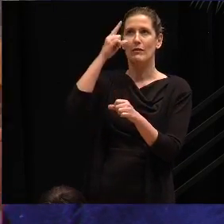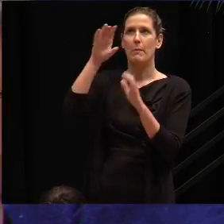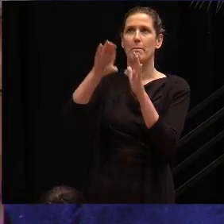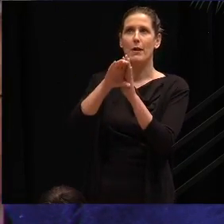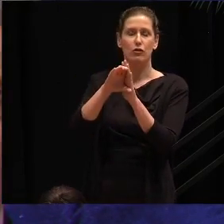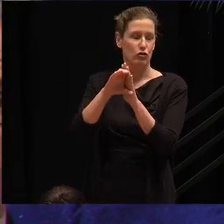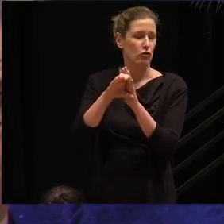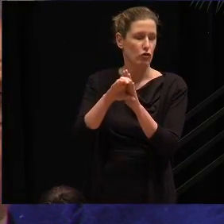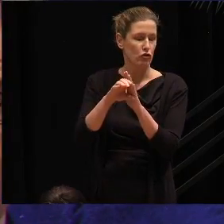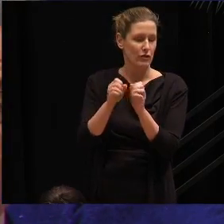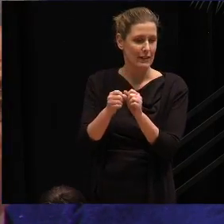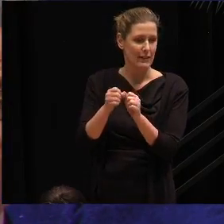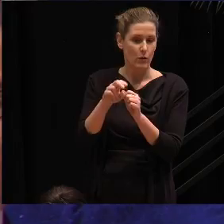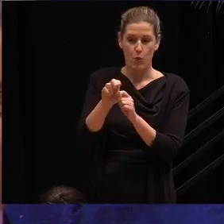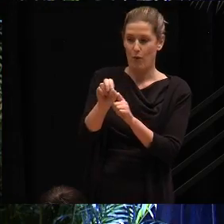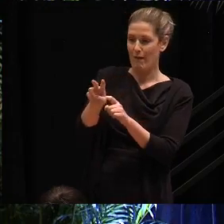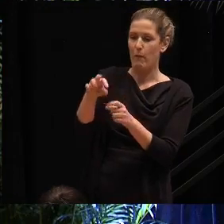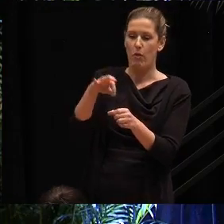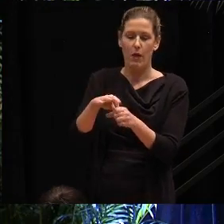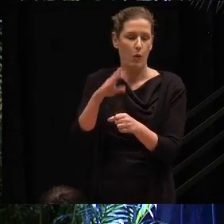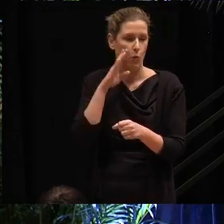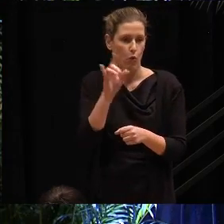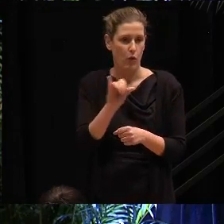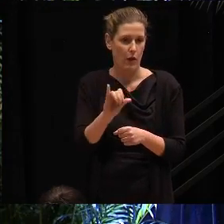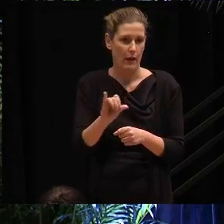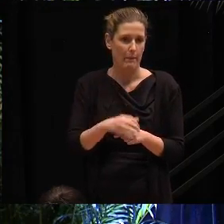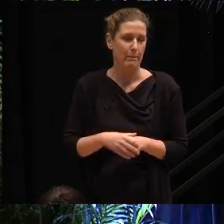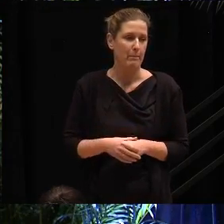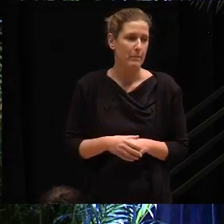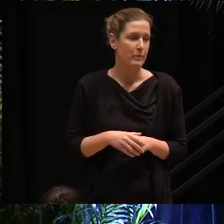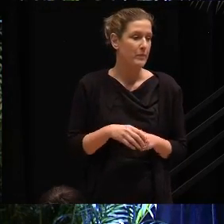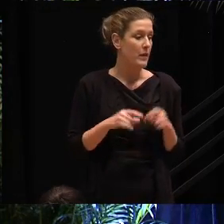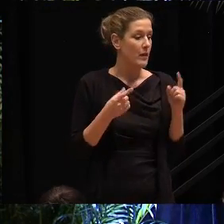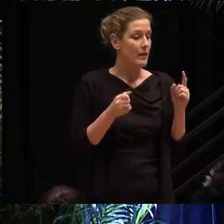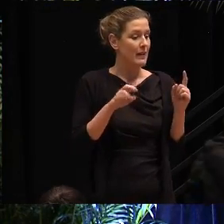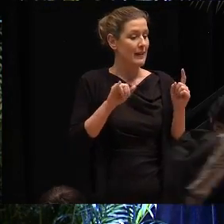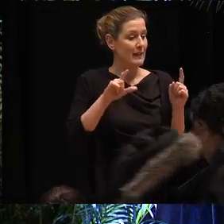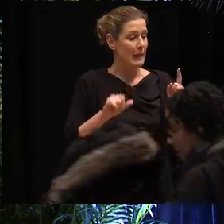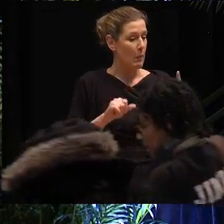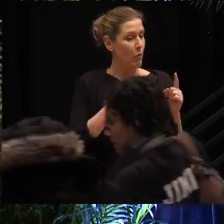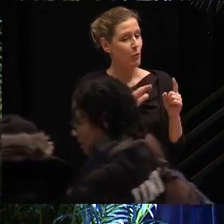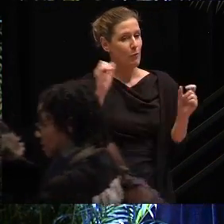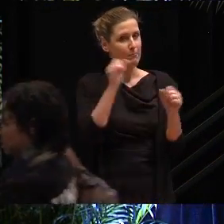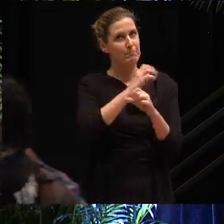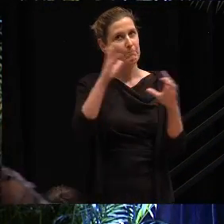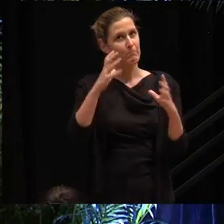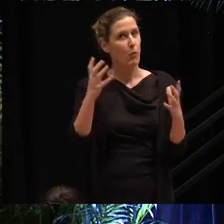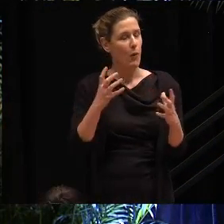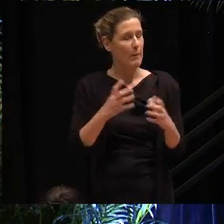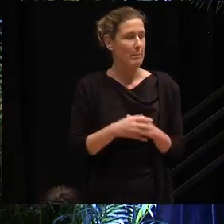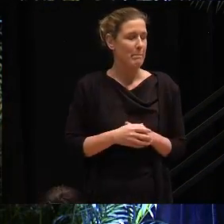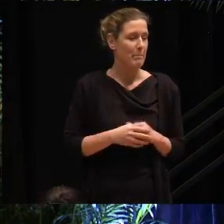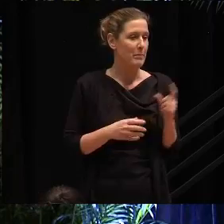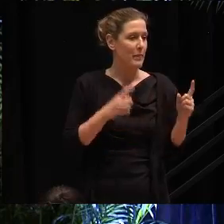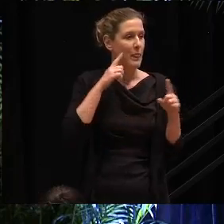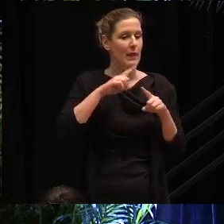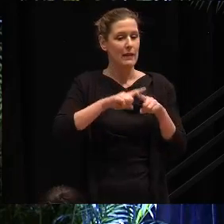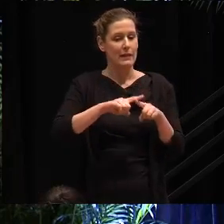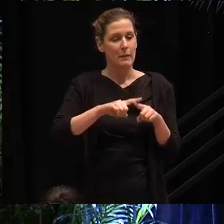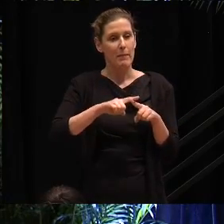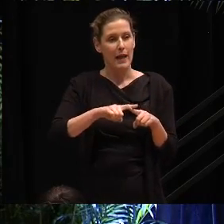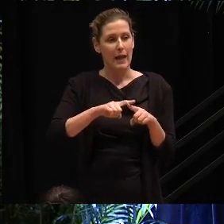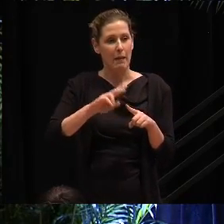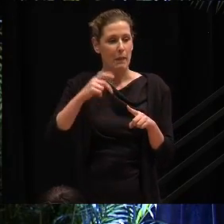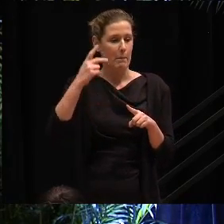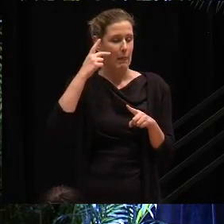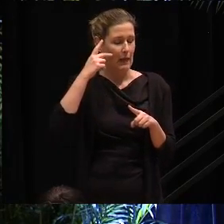year will, November will be. Gabriela Dolmens, what's in your crystal ball? I think it depends a lot on